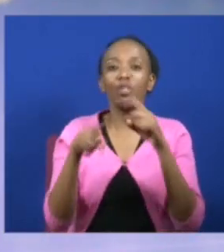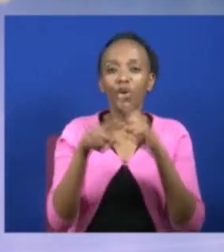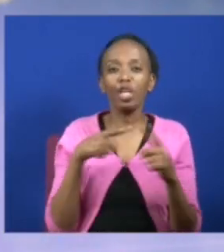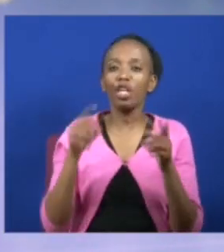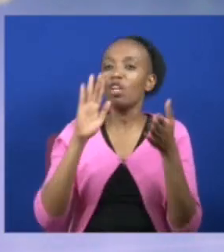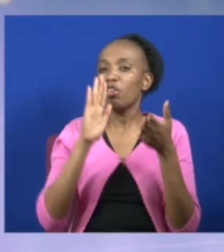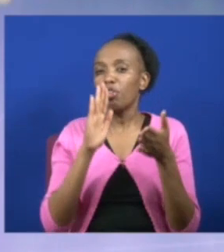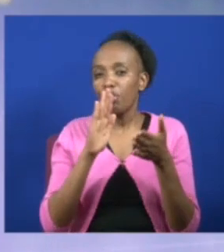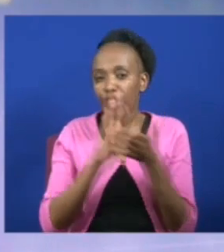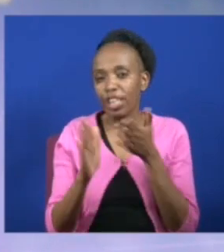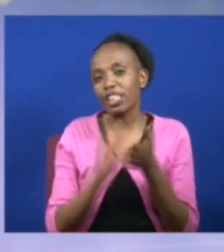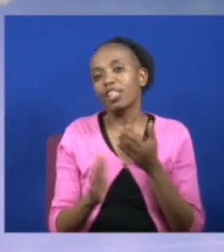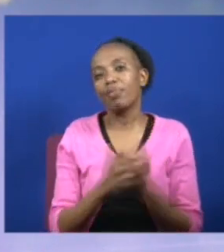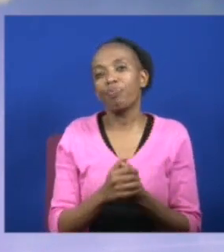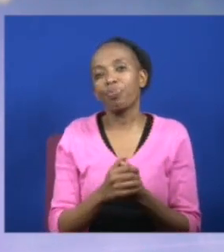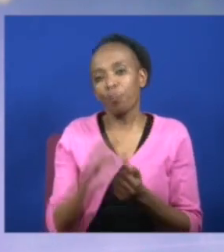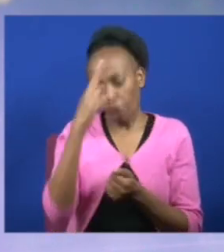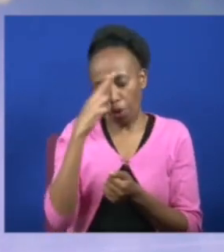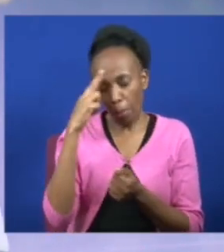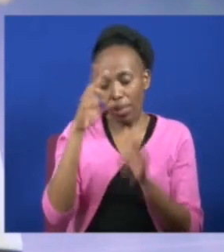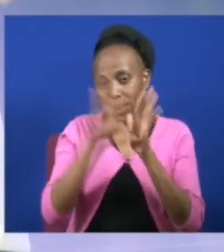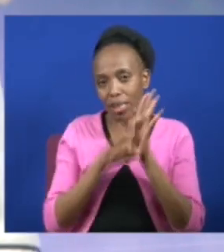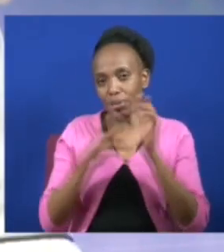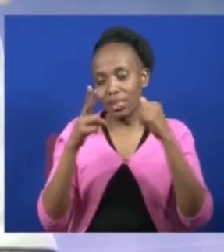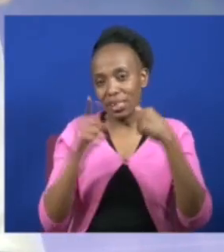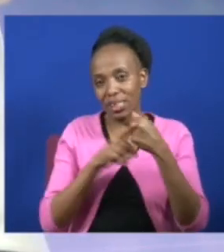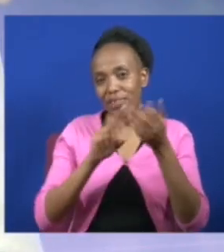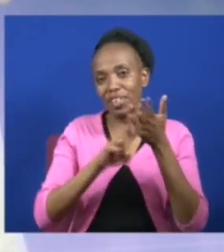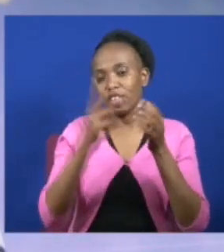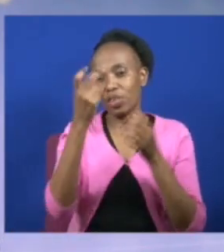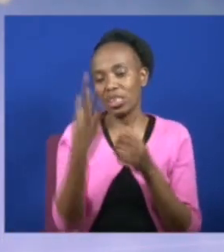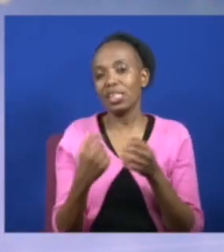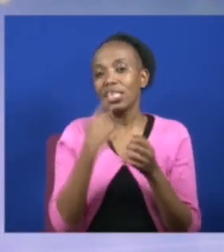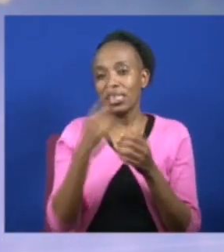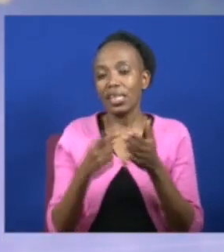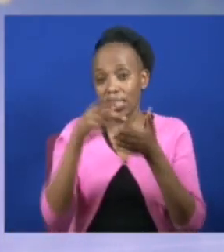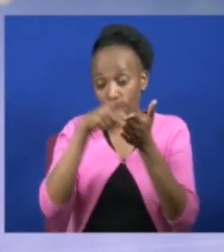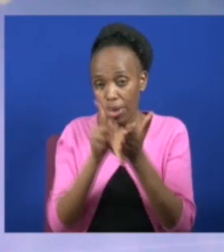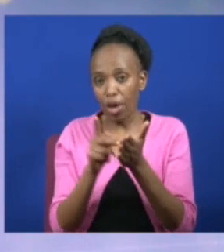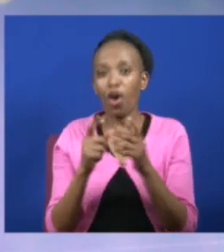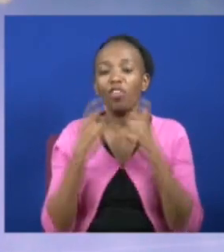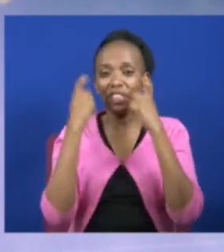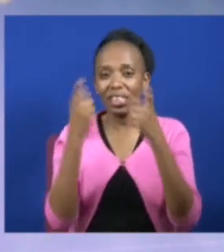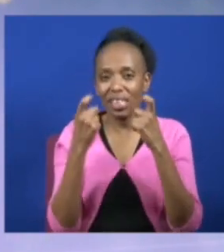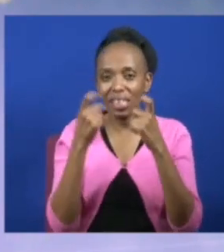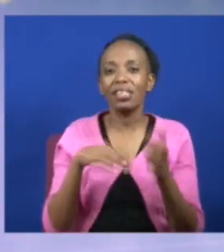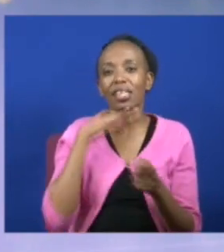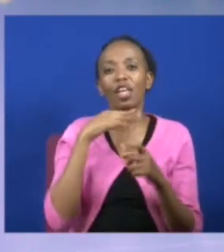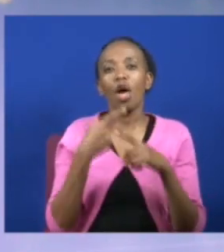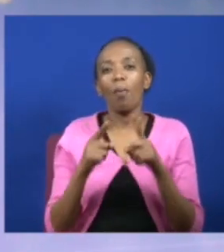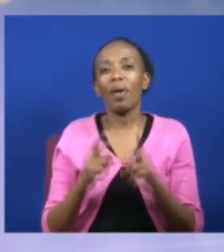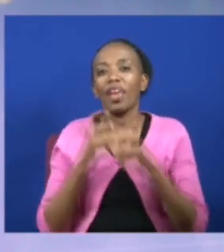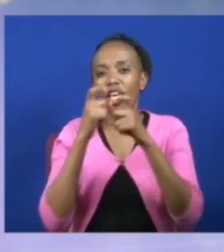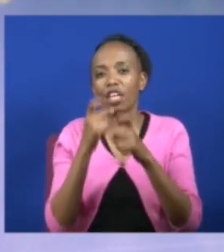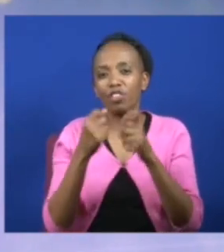kill very, very swiftly. Romans 6:23 tells us the wages of sin is death, but the gift of